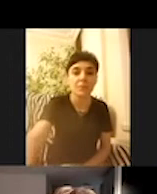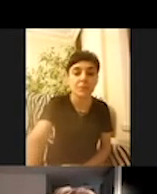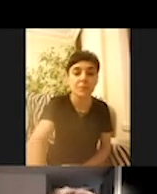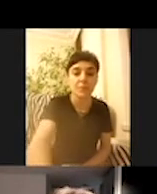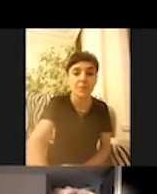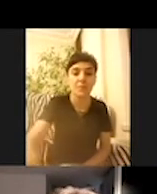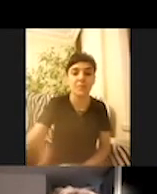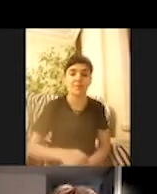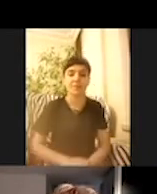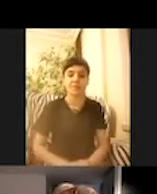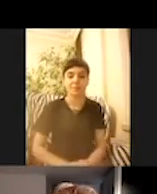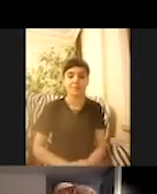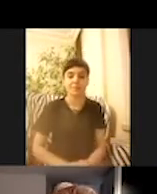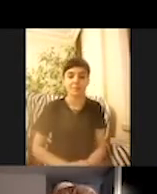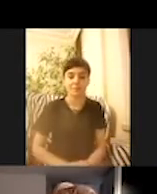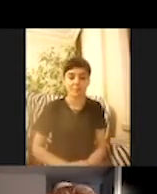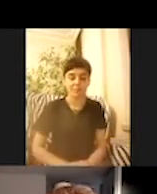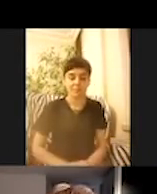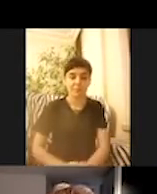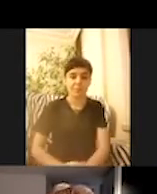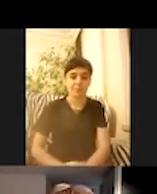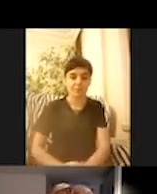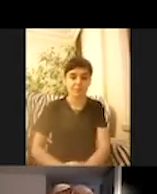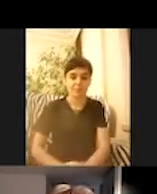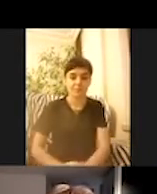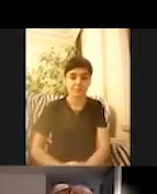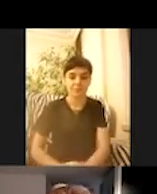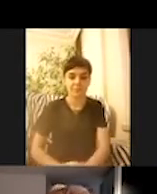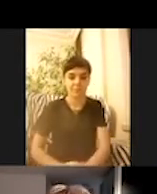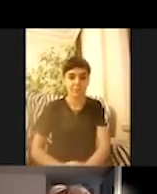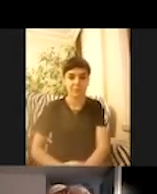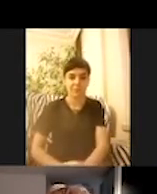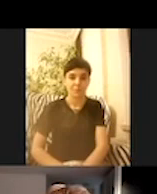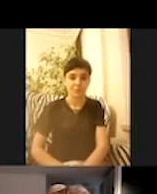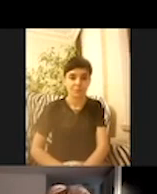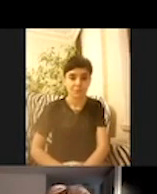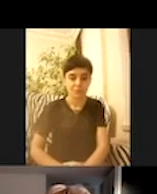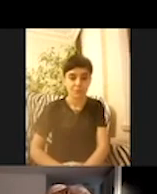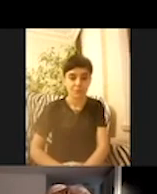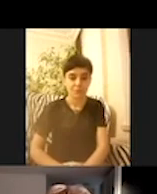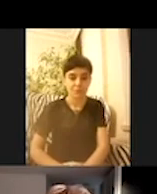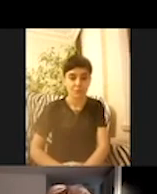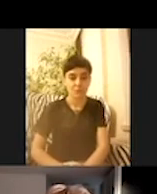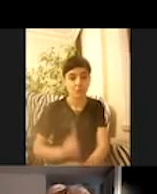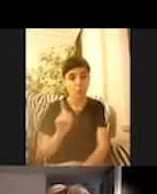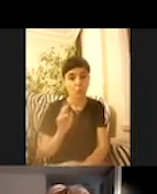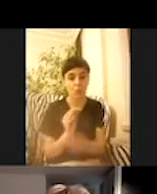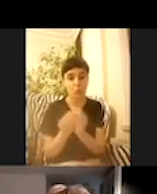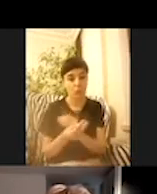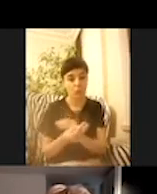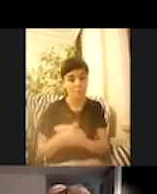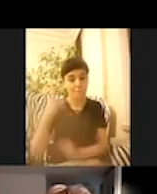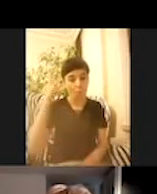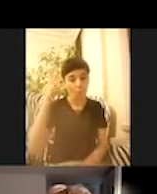by that colonialism back then, because the Portuguese people, they did that with